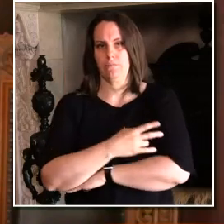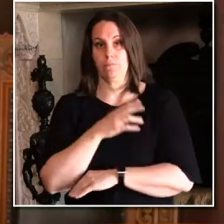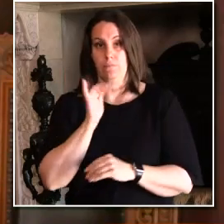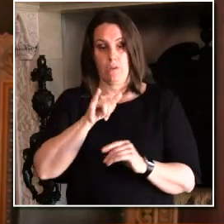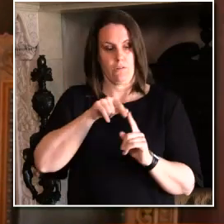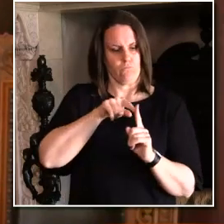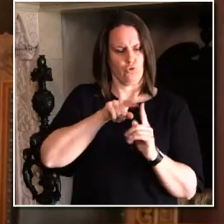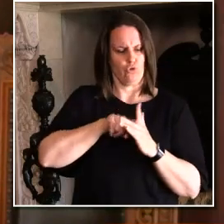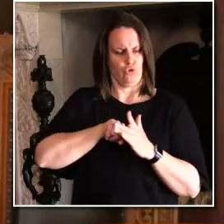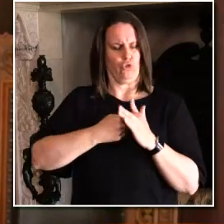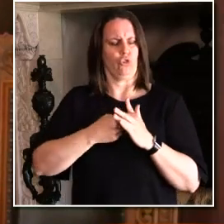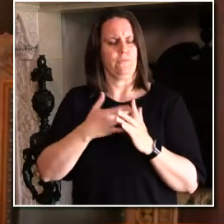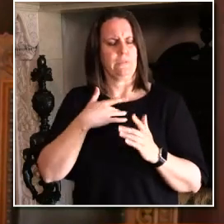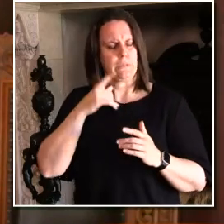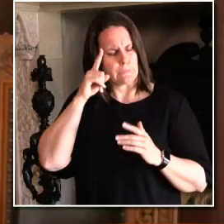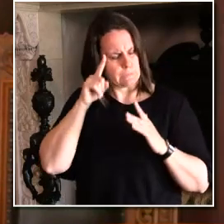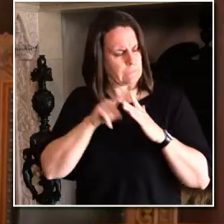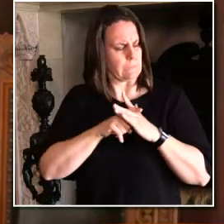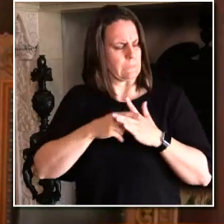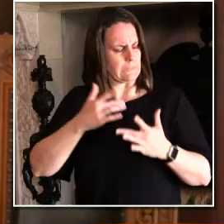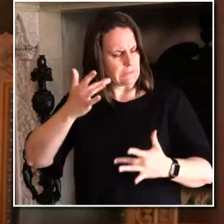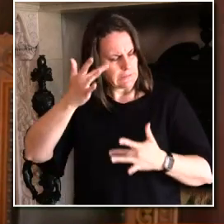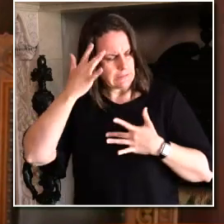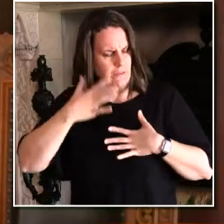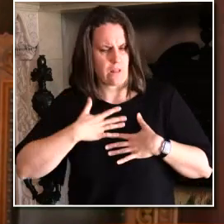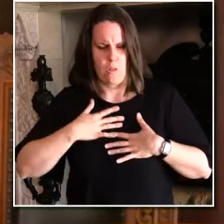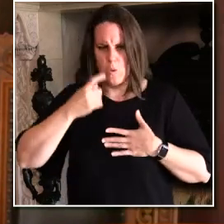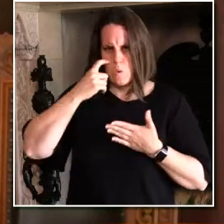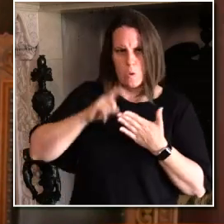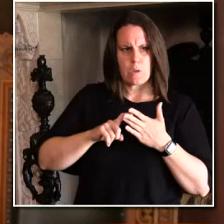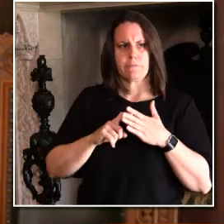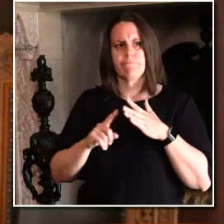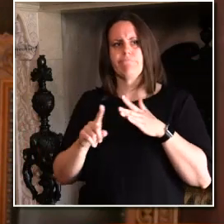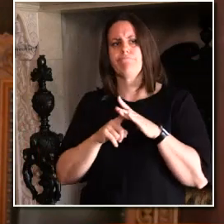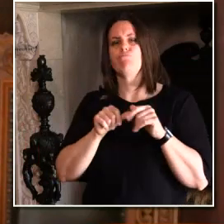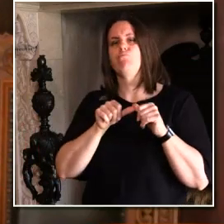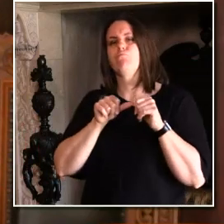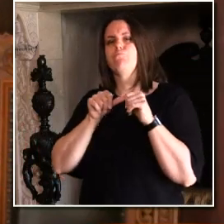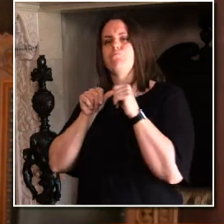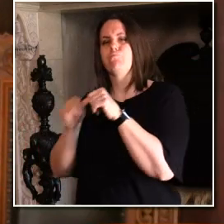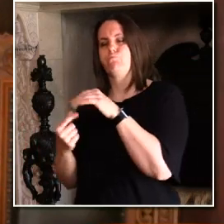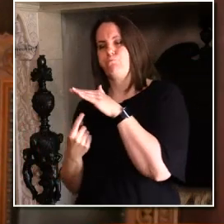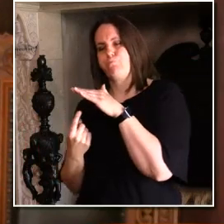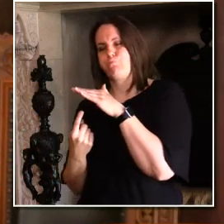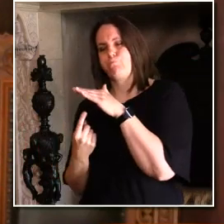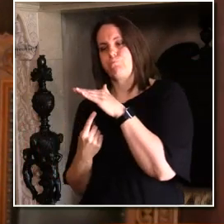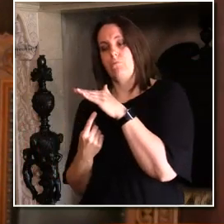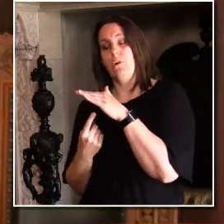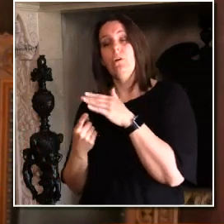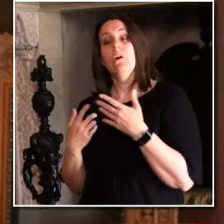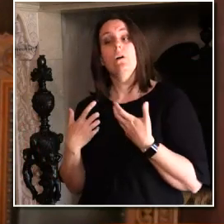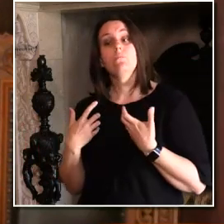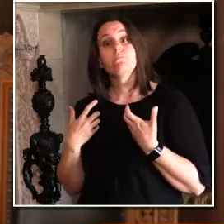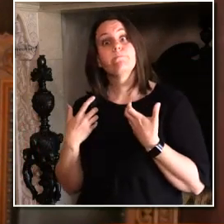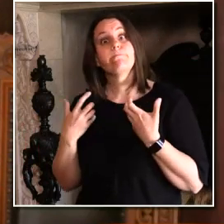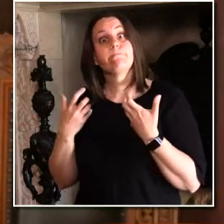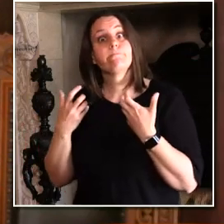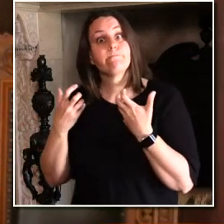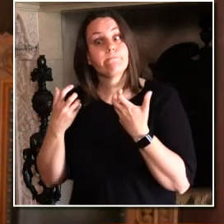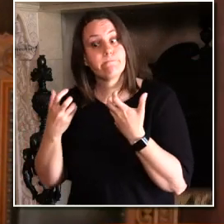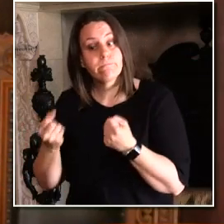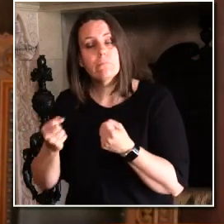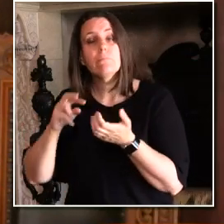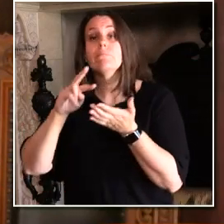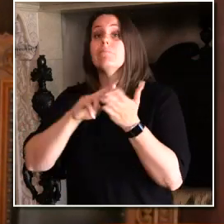are well, or their symptoms are improving for at least 3 days, and that would be absence of a fever and severe respiratory symptoms, and